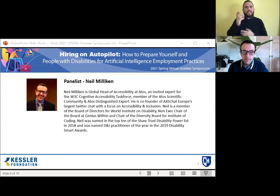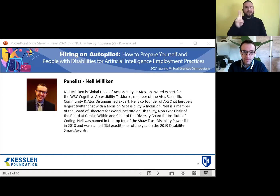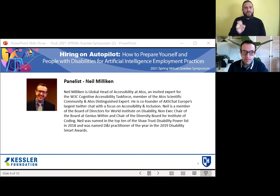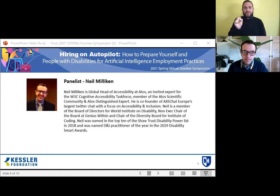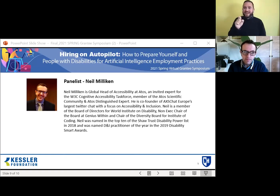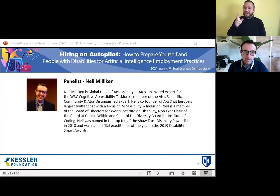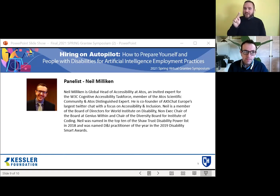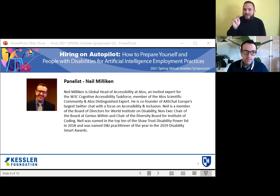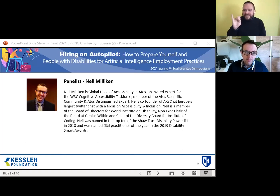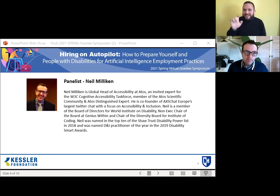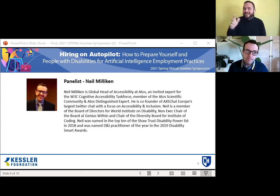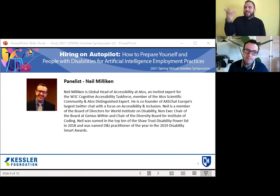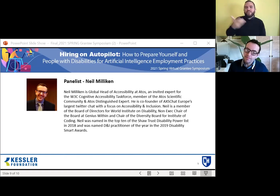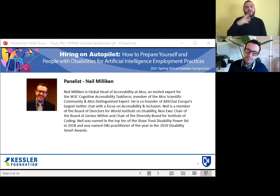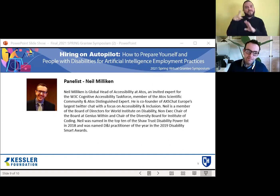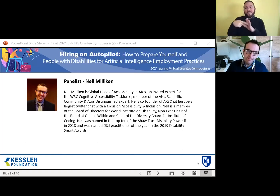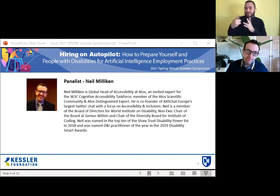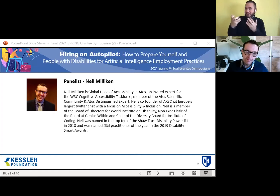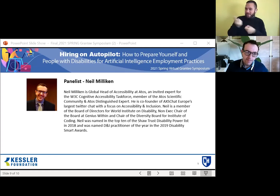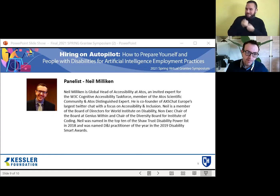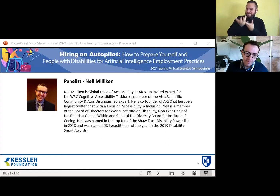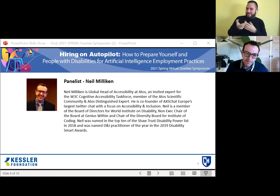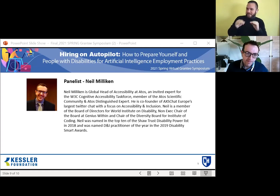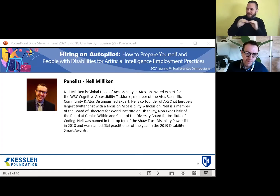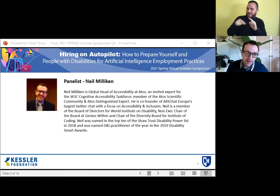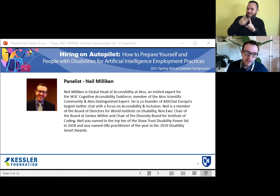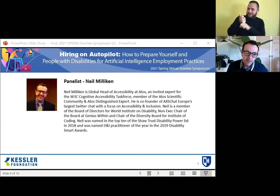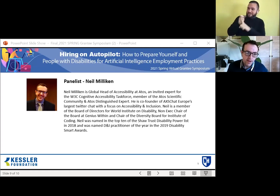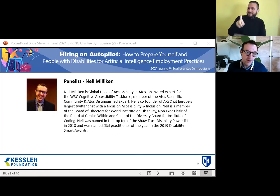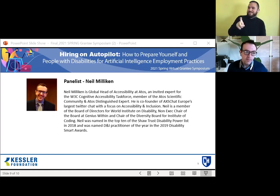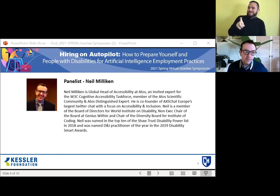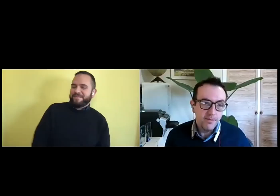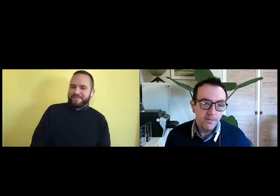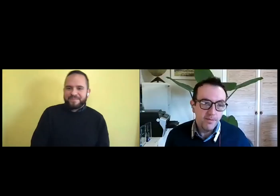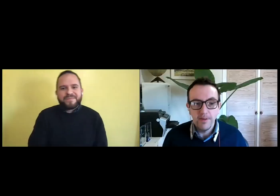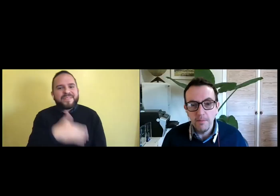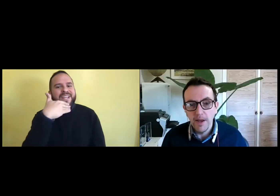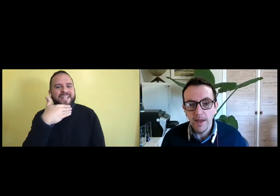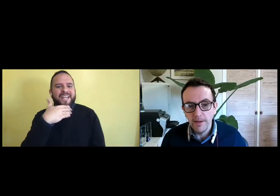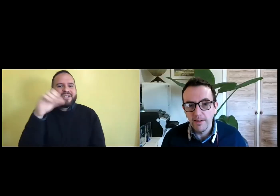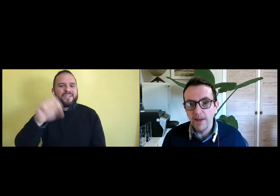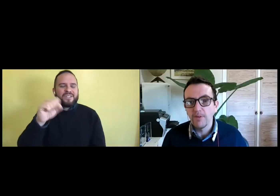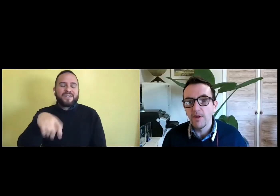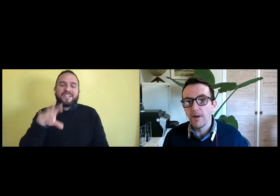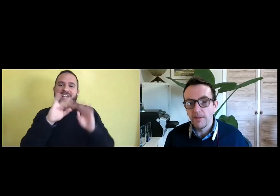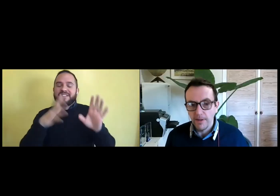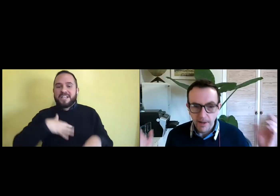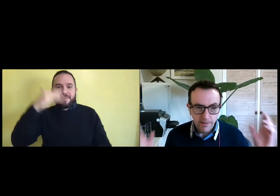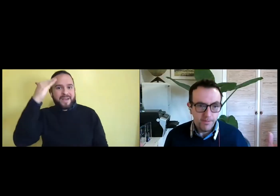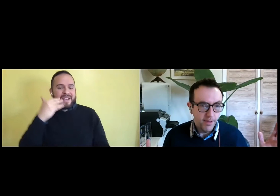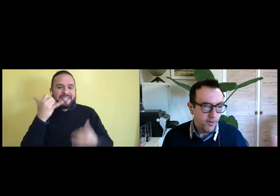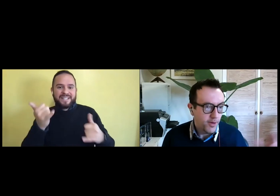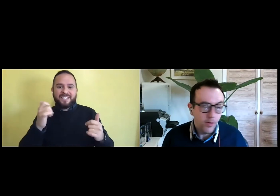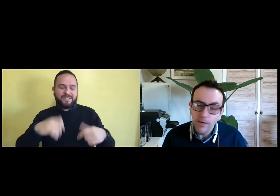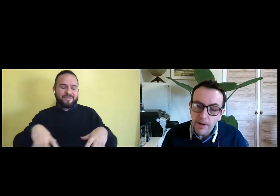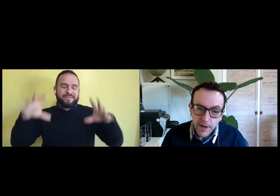welcome to the program. Do you want to tell the audience a little bit about yourself? Thank you. Yeah, I obviously my head is now so large that I can't